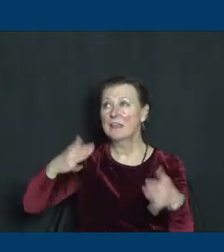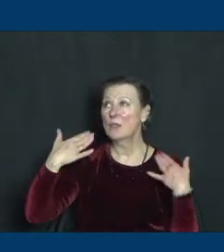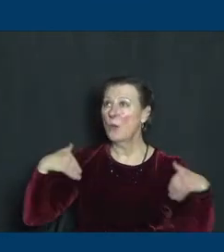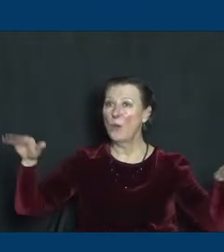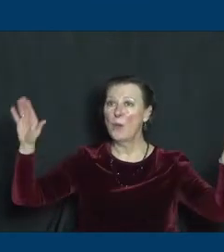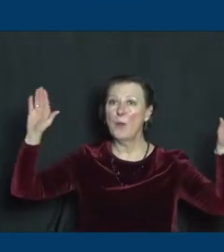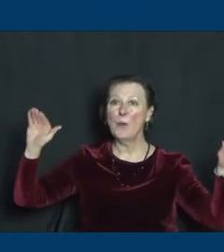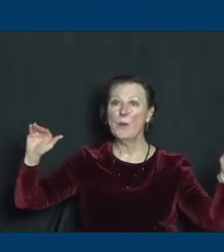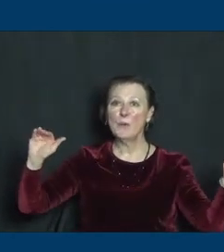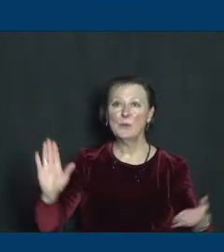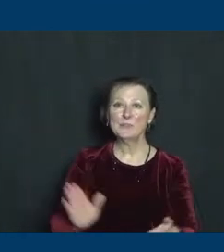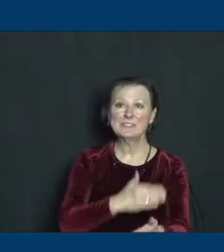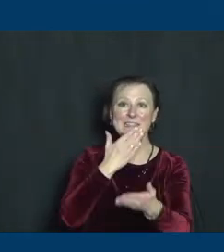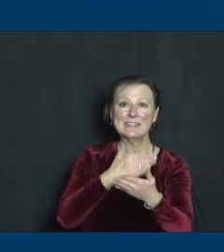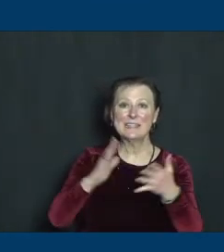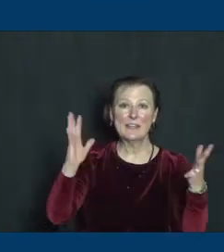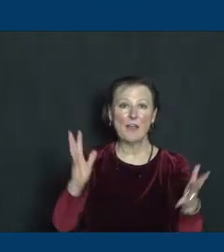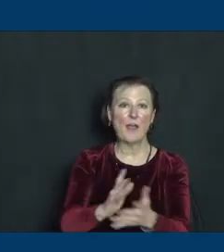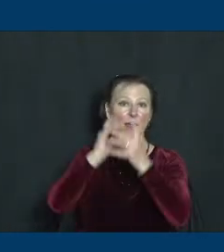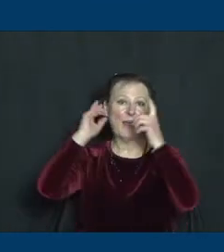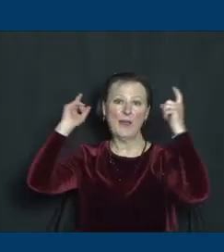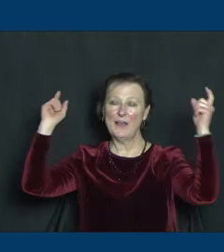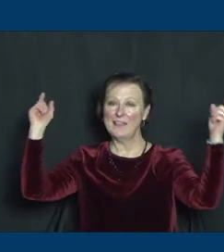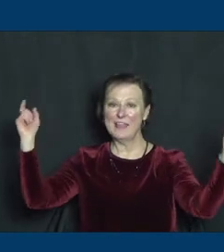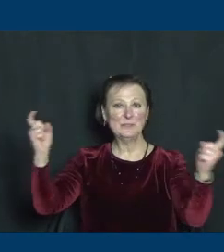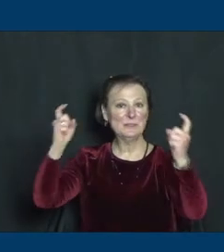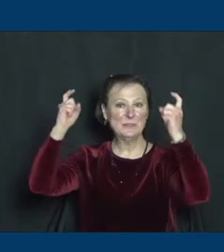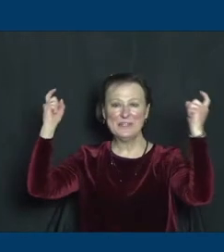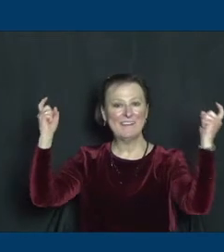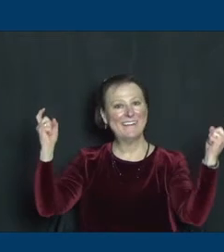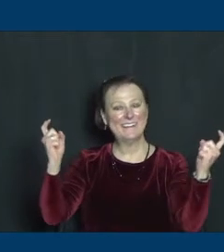every home sing